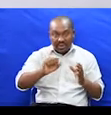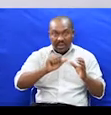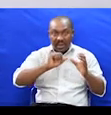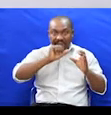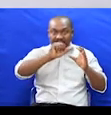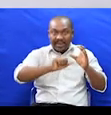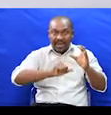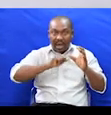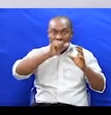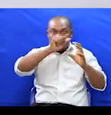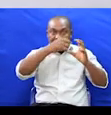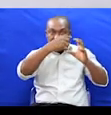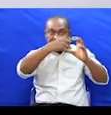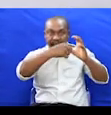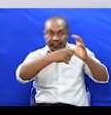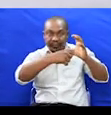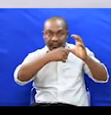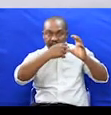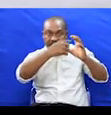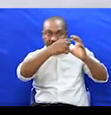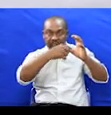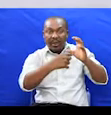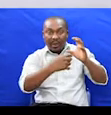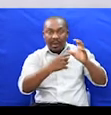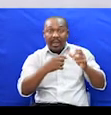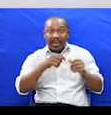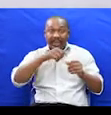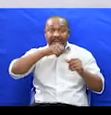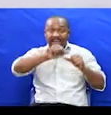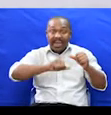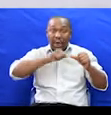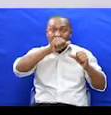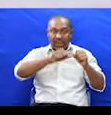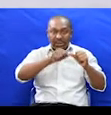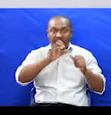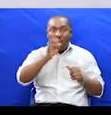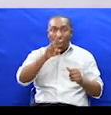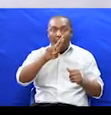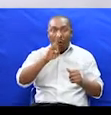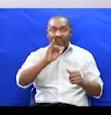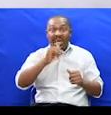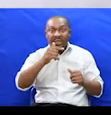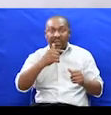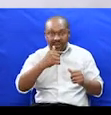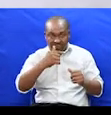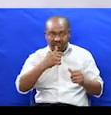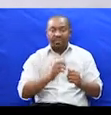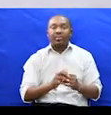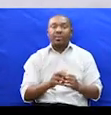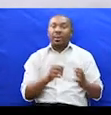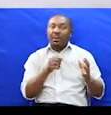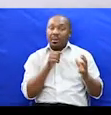and this area, which are circulating orbit. That is